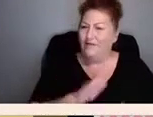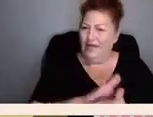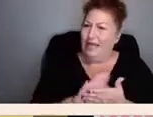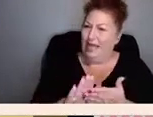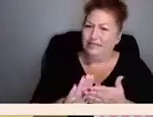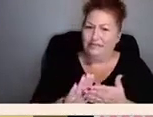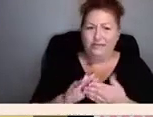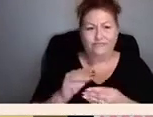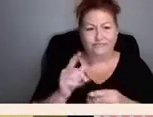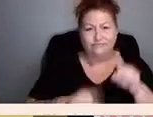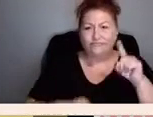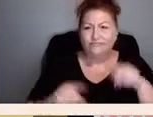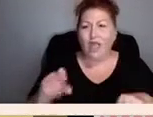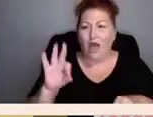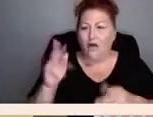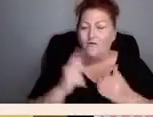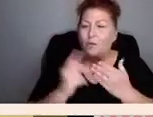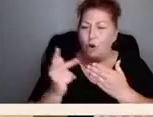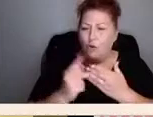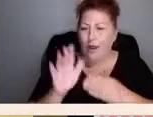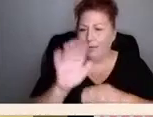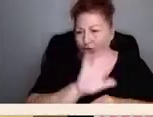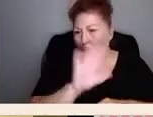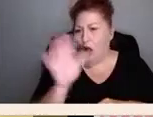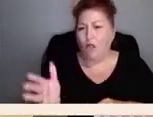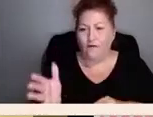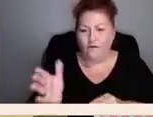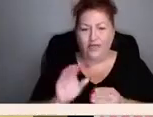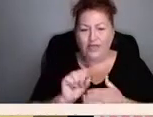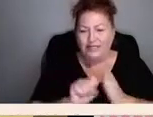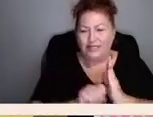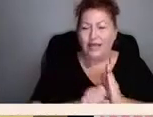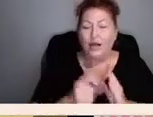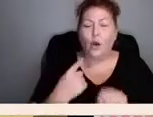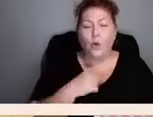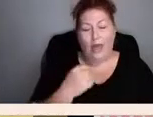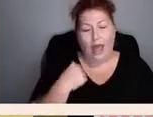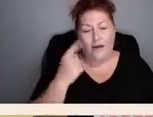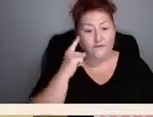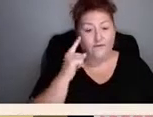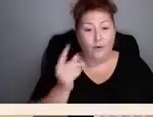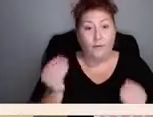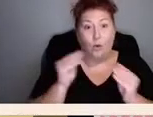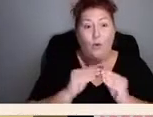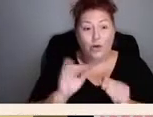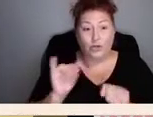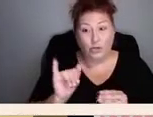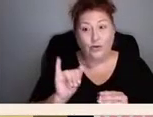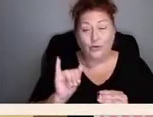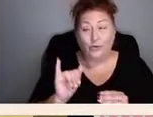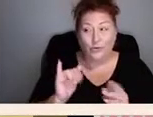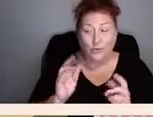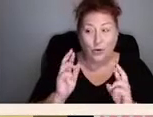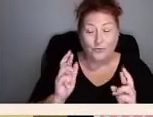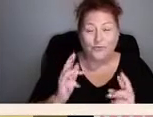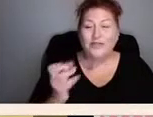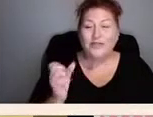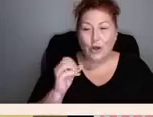spread of programs across the state, and we have room for more. So we are looking